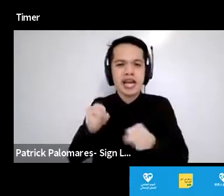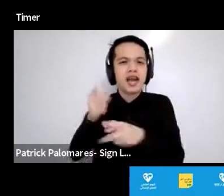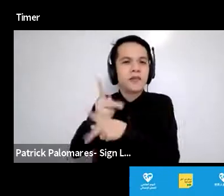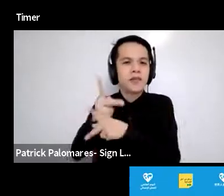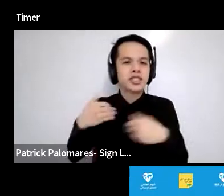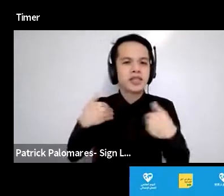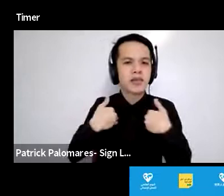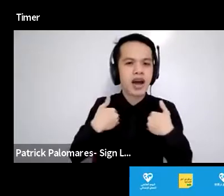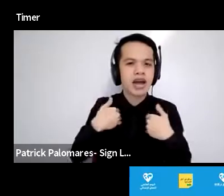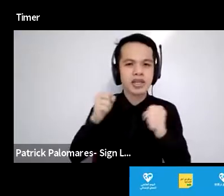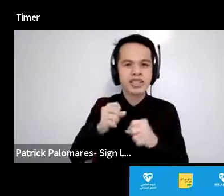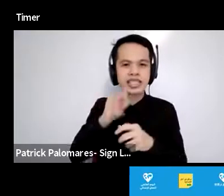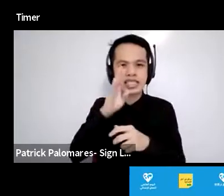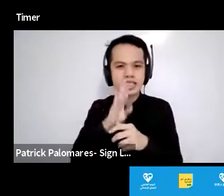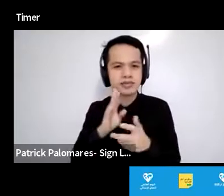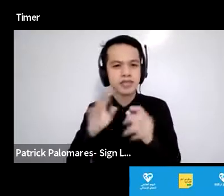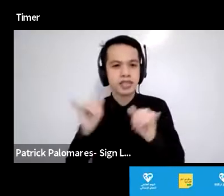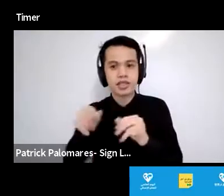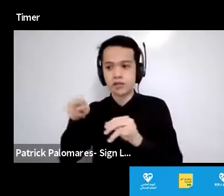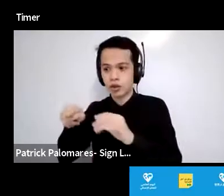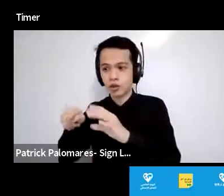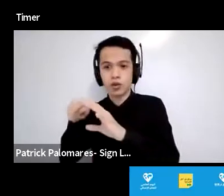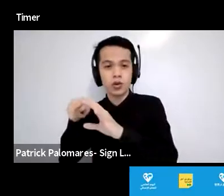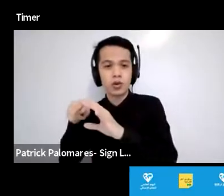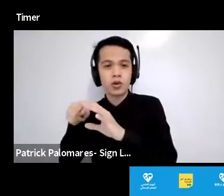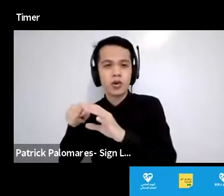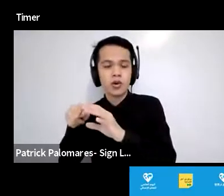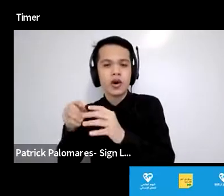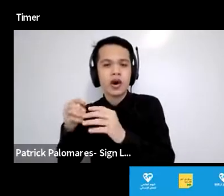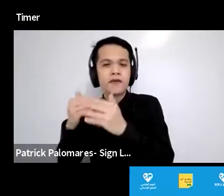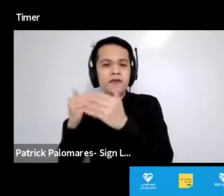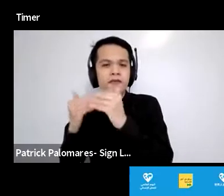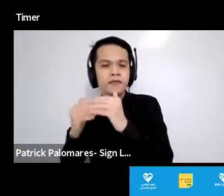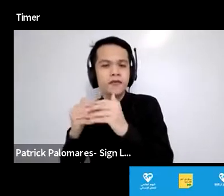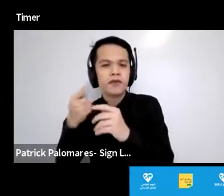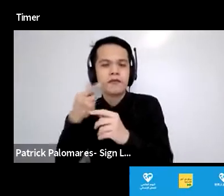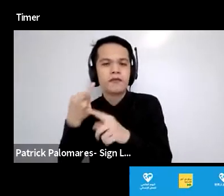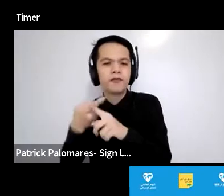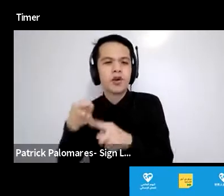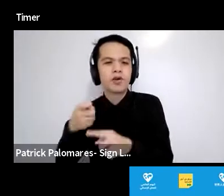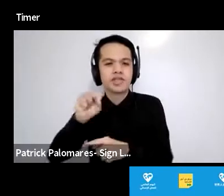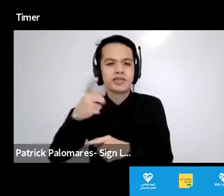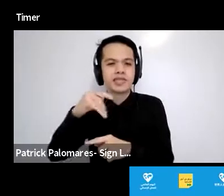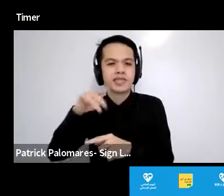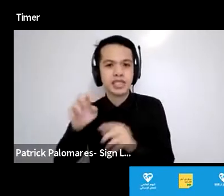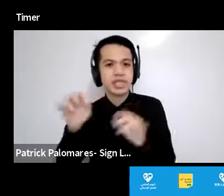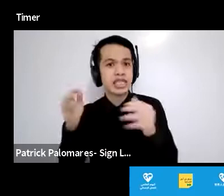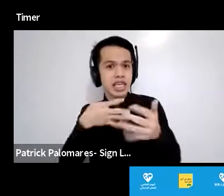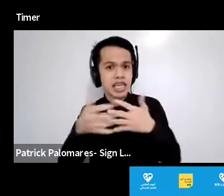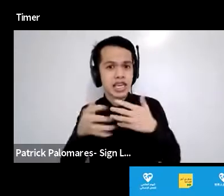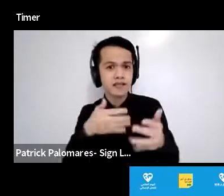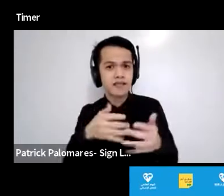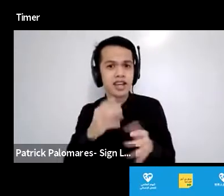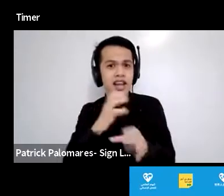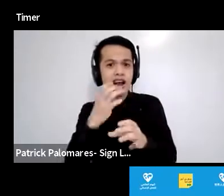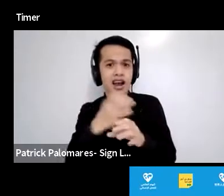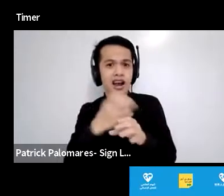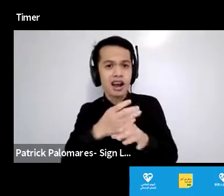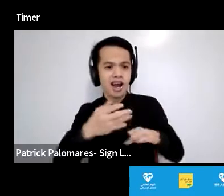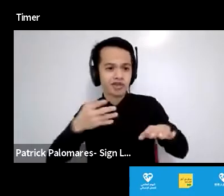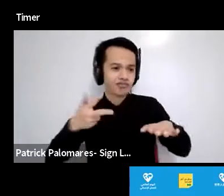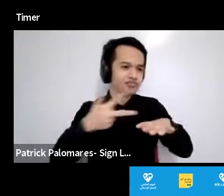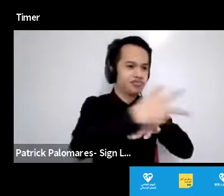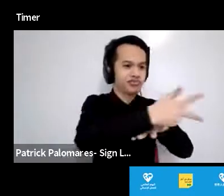rain, the dryer also prevents losses due to spillage or cars running over the palay, which